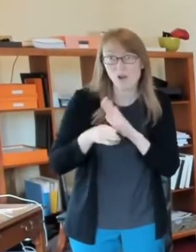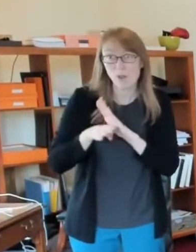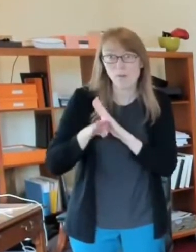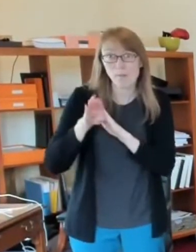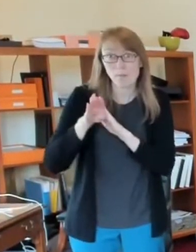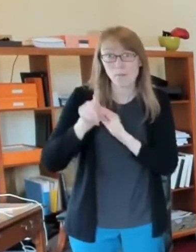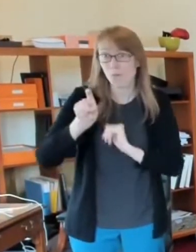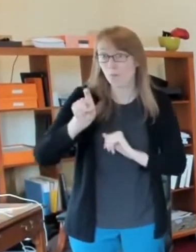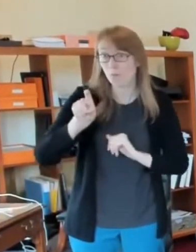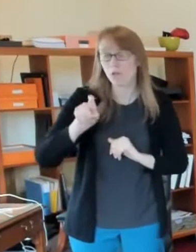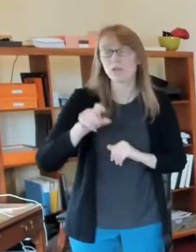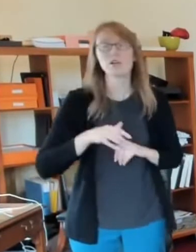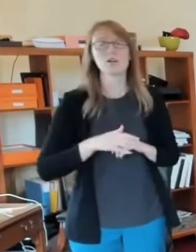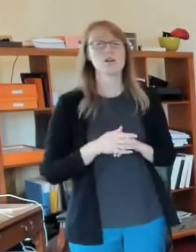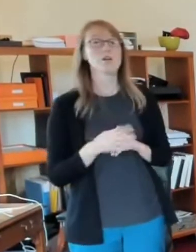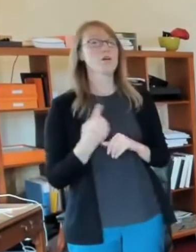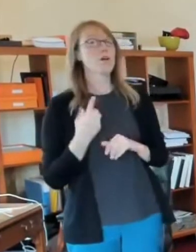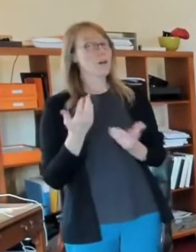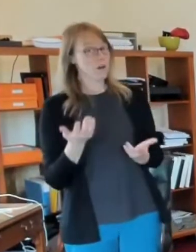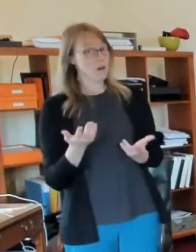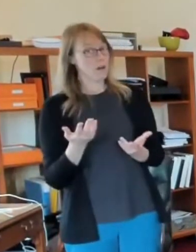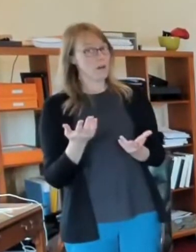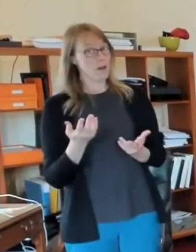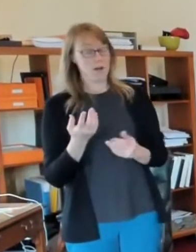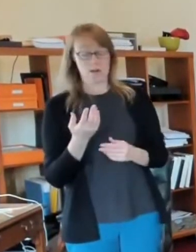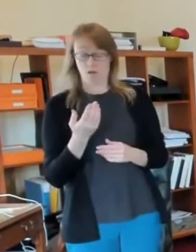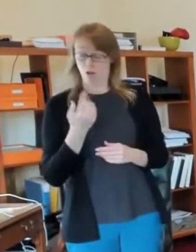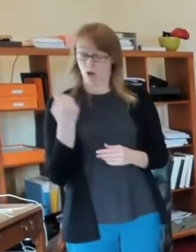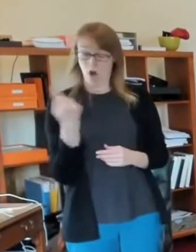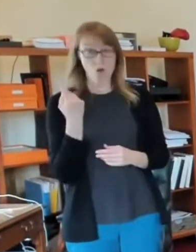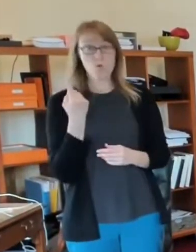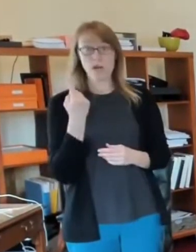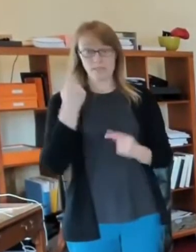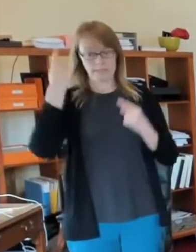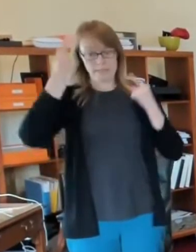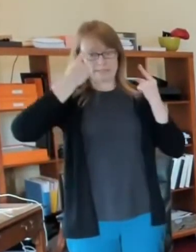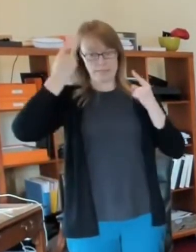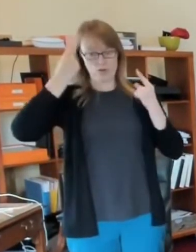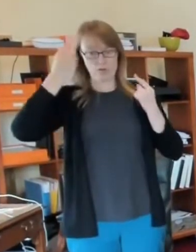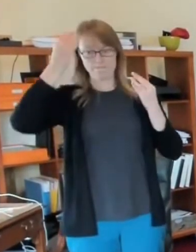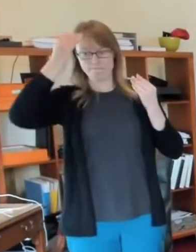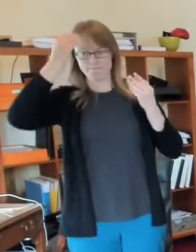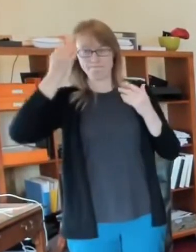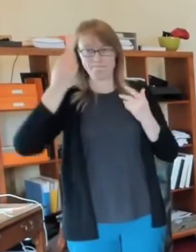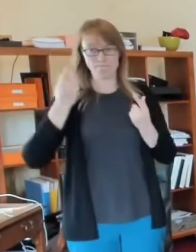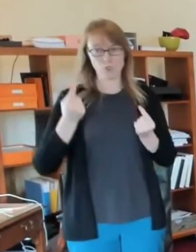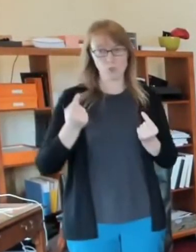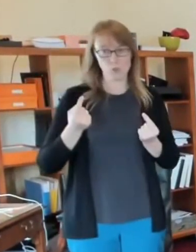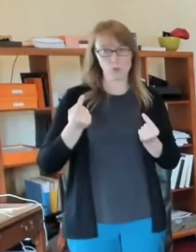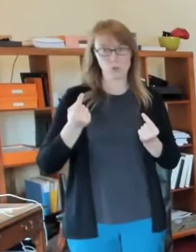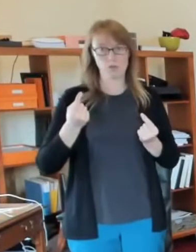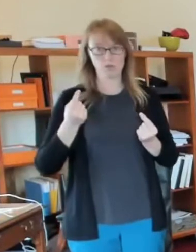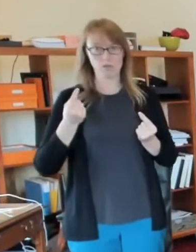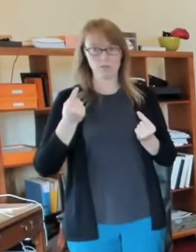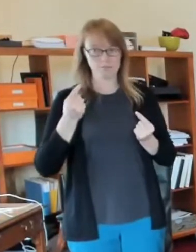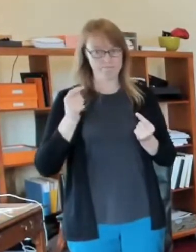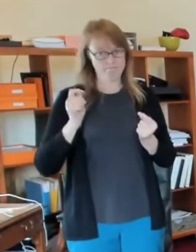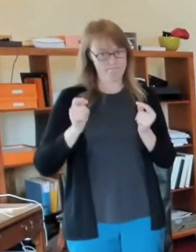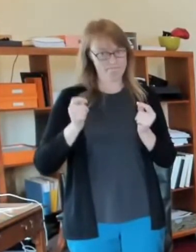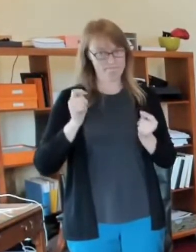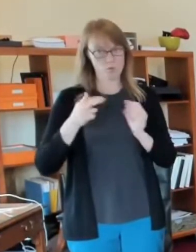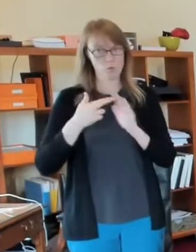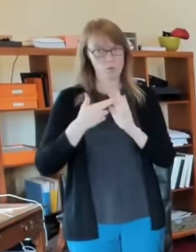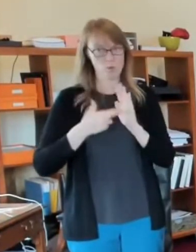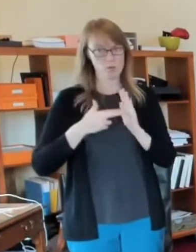We're always looking at it. That's why we look at these numbers every day. That's why we talk about these numbers every day. And that's why we continue to